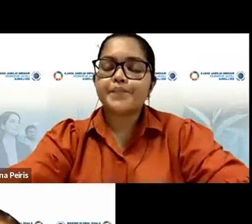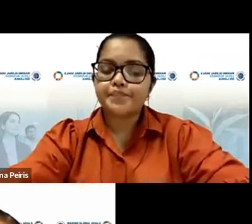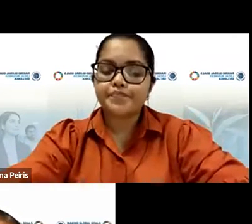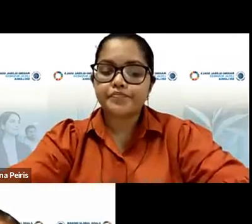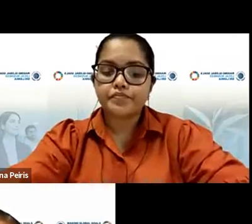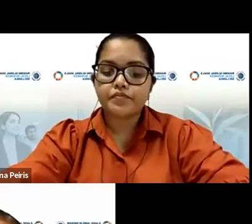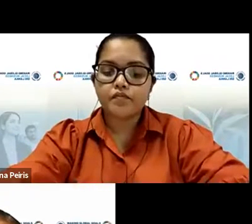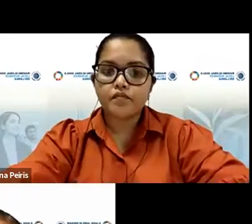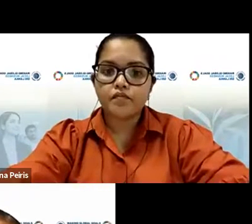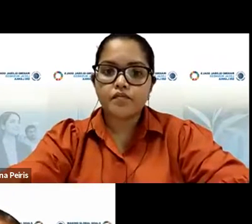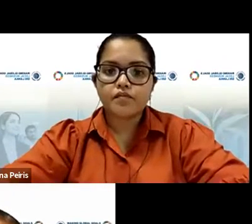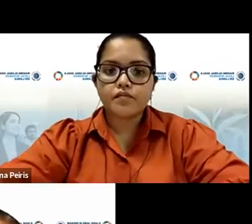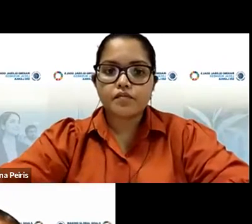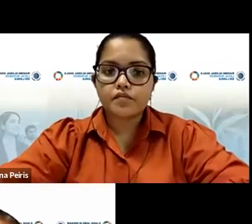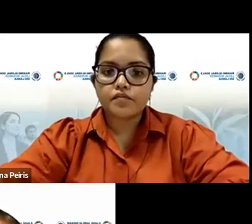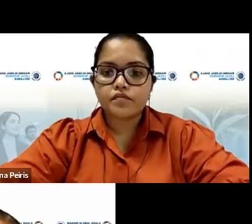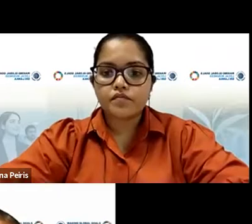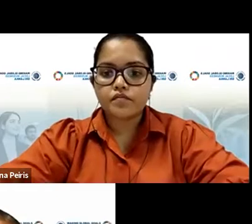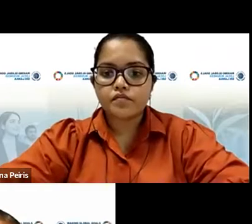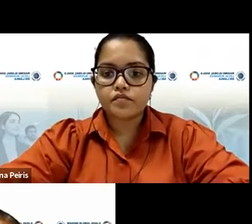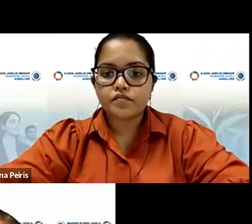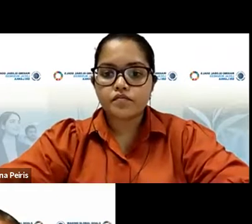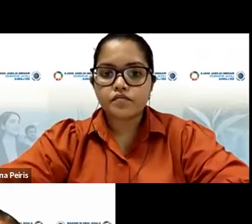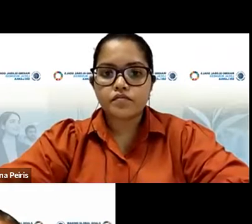smartly in